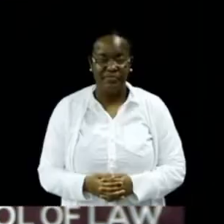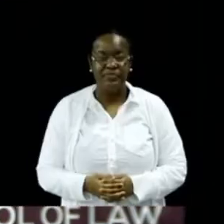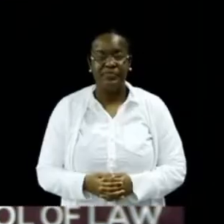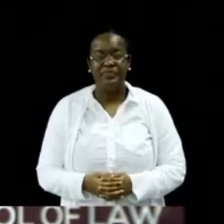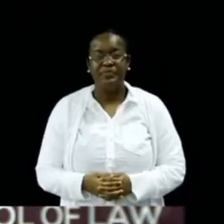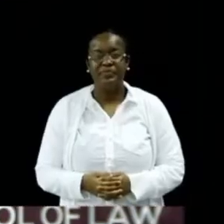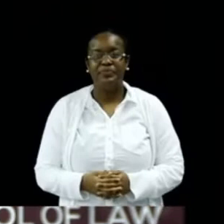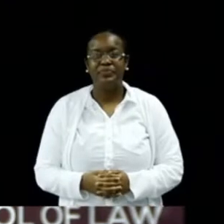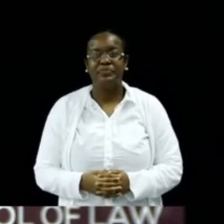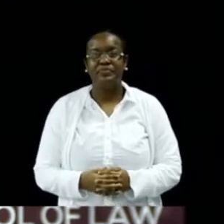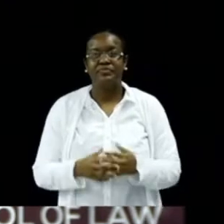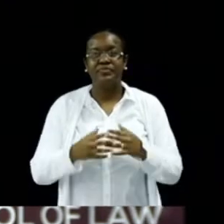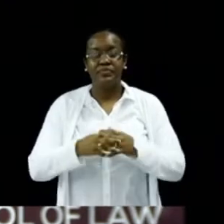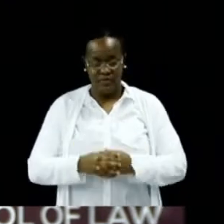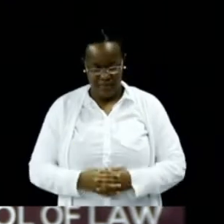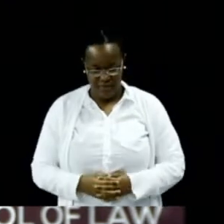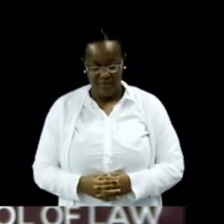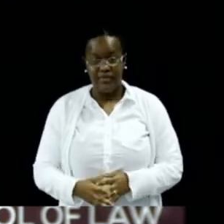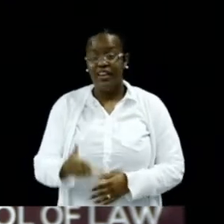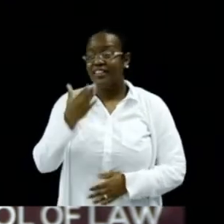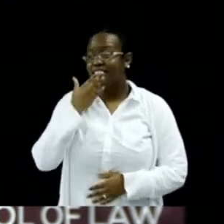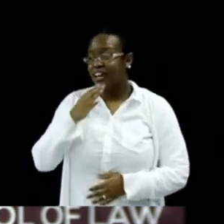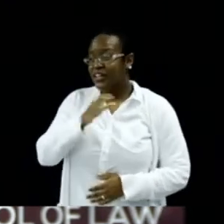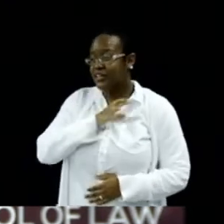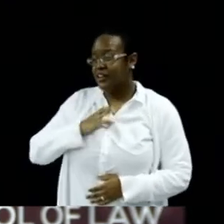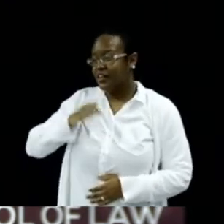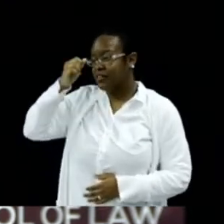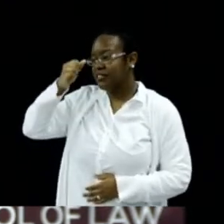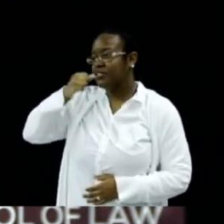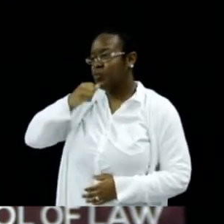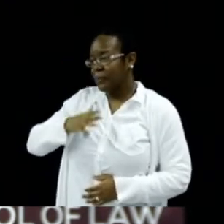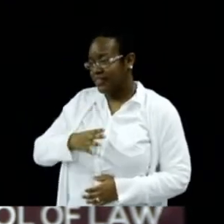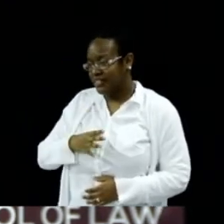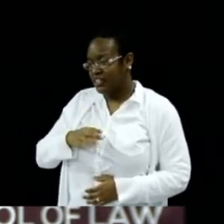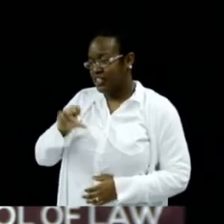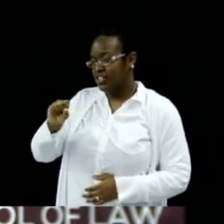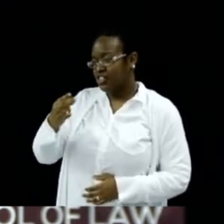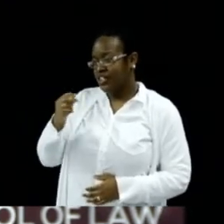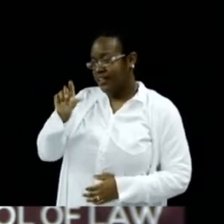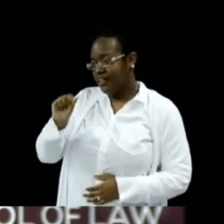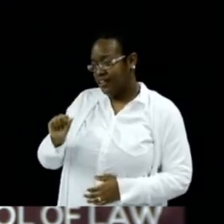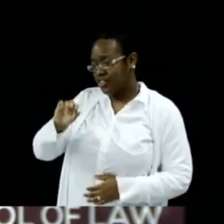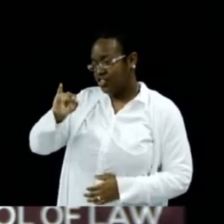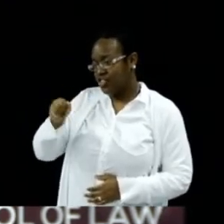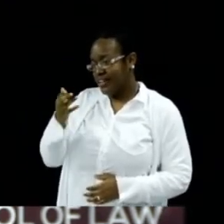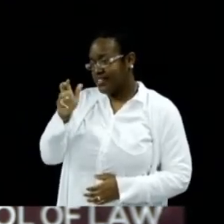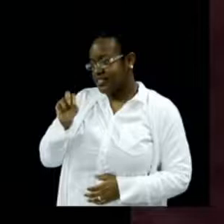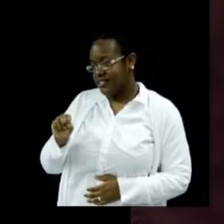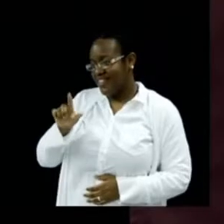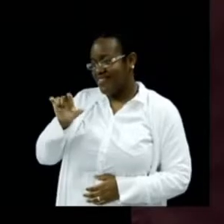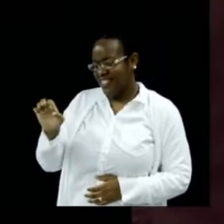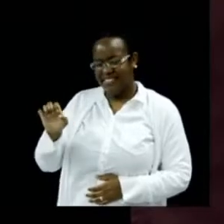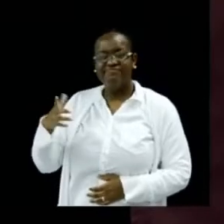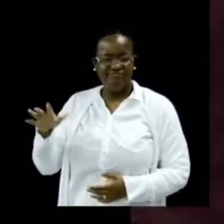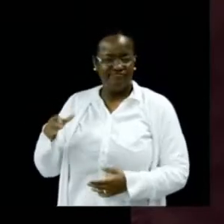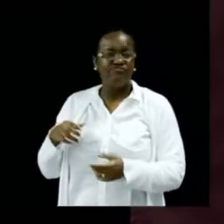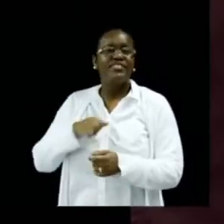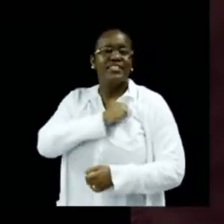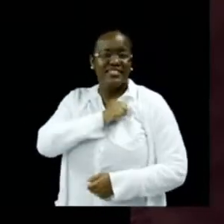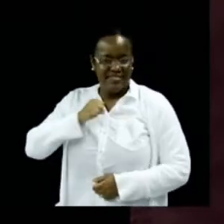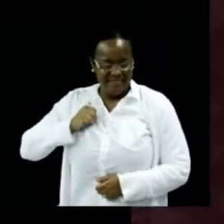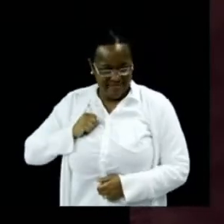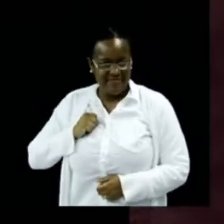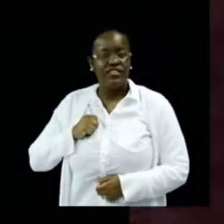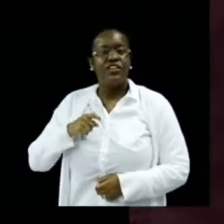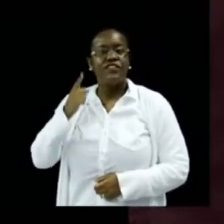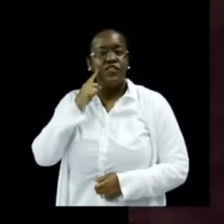Thank you, Congressman Sheila Jackson Lee, who serves as a member of the United States House of Representatives for the 18th